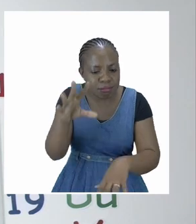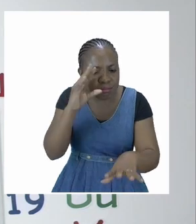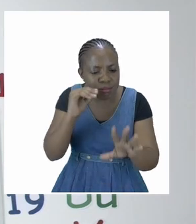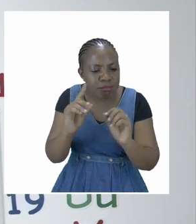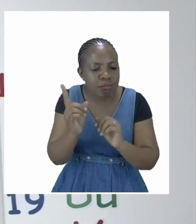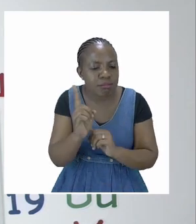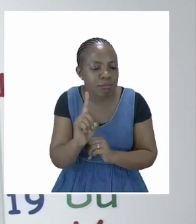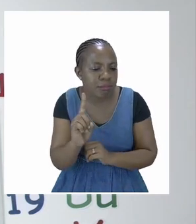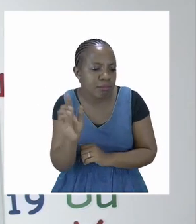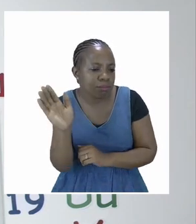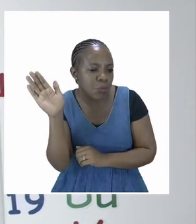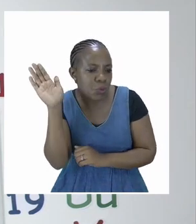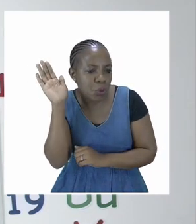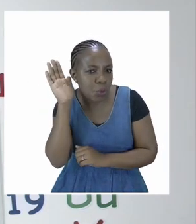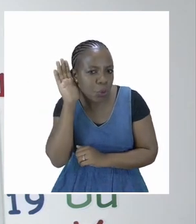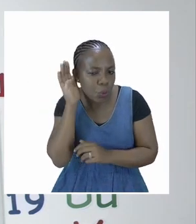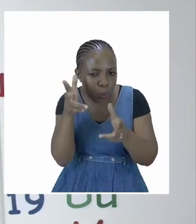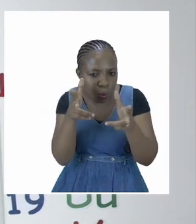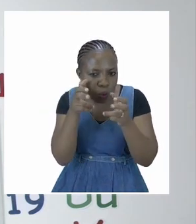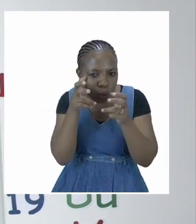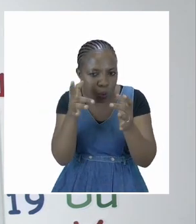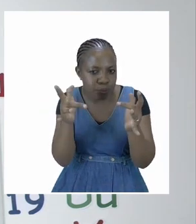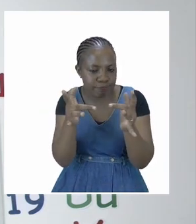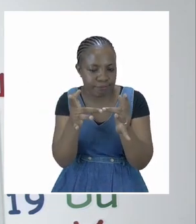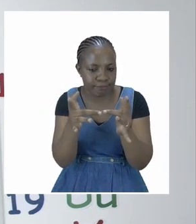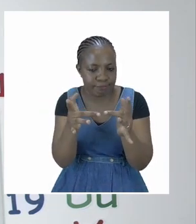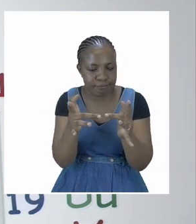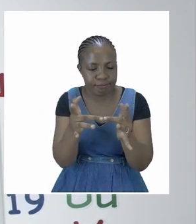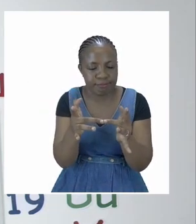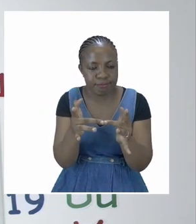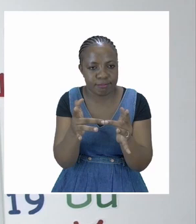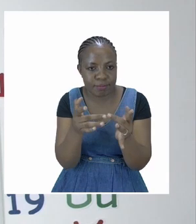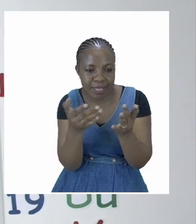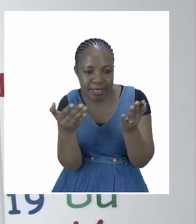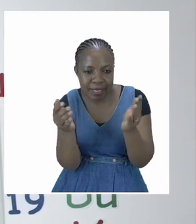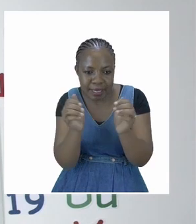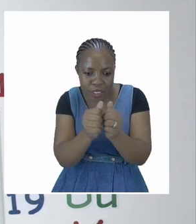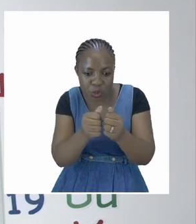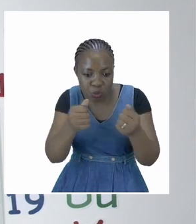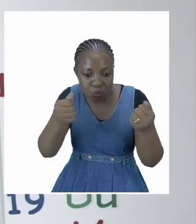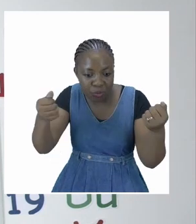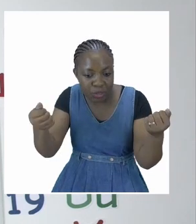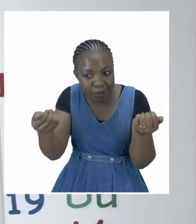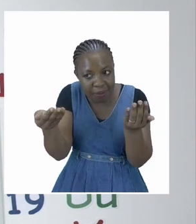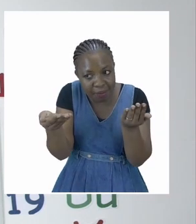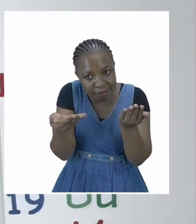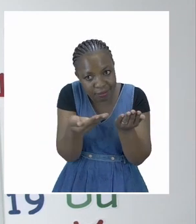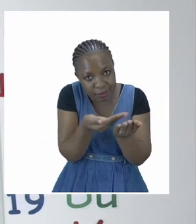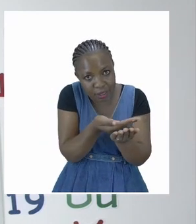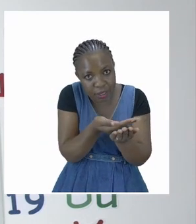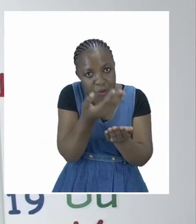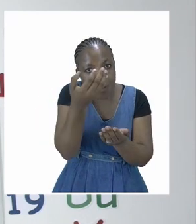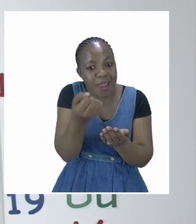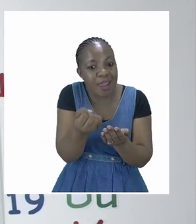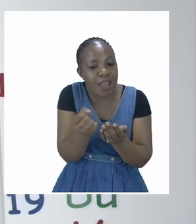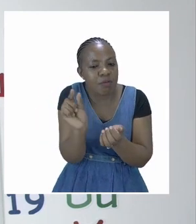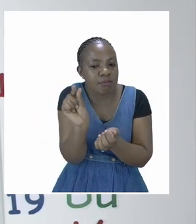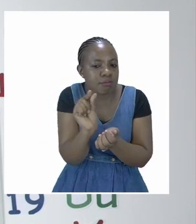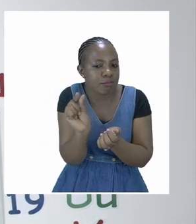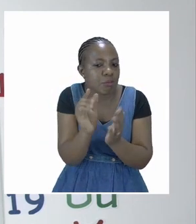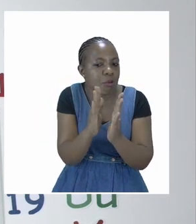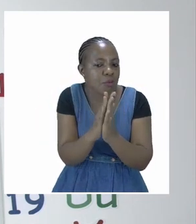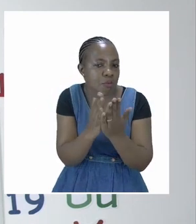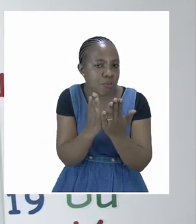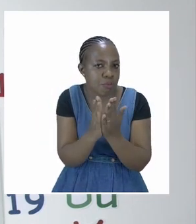or watching online. Inside the newspapers, there is an insert of the lesson